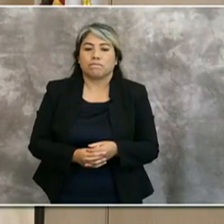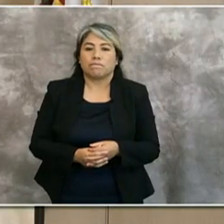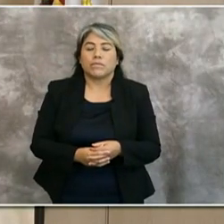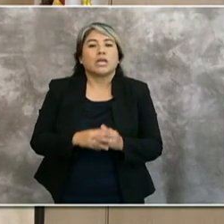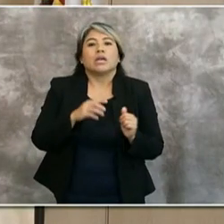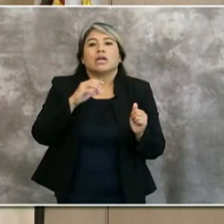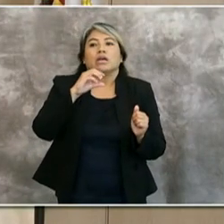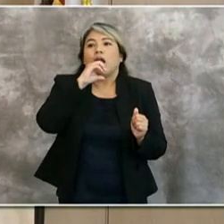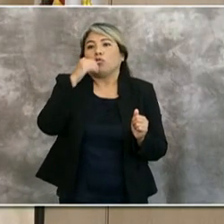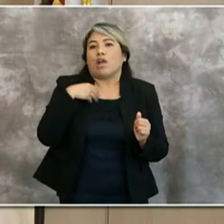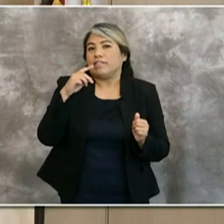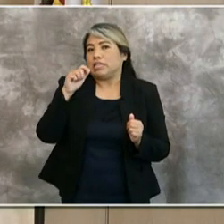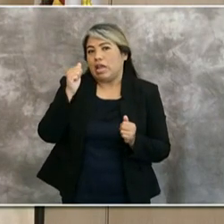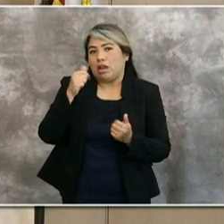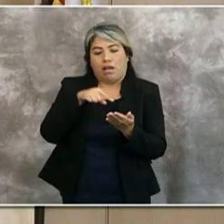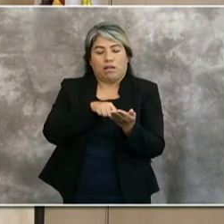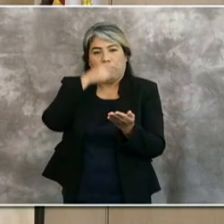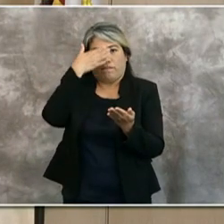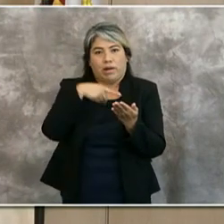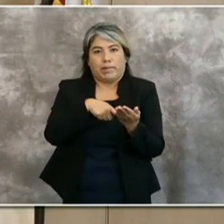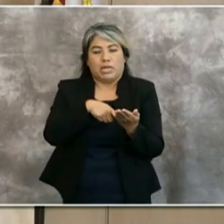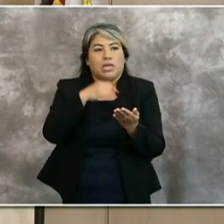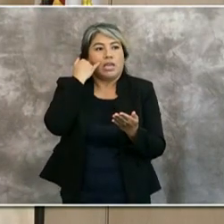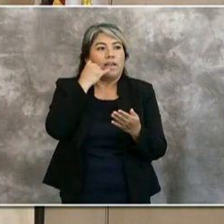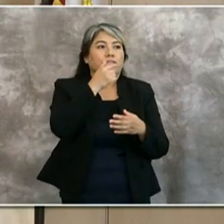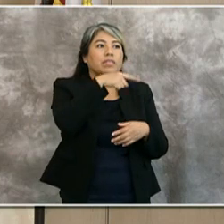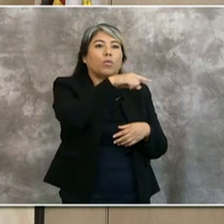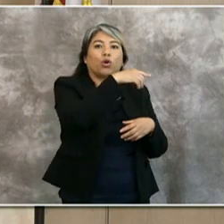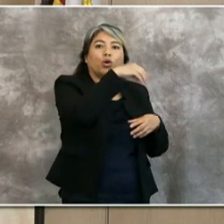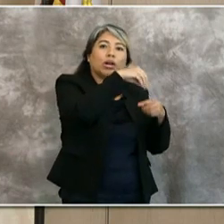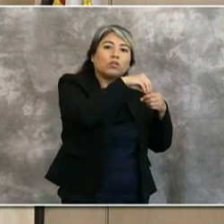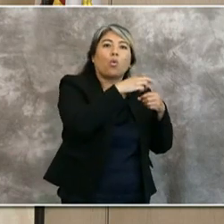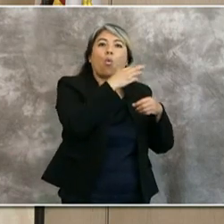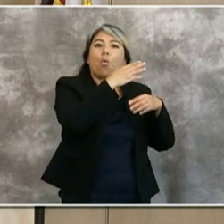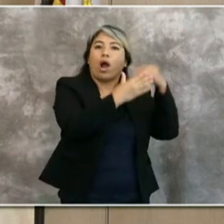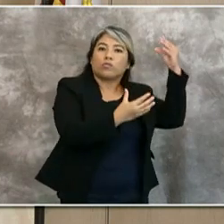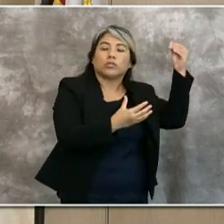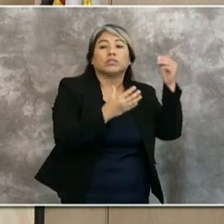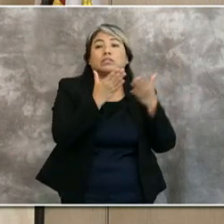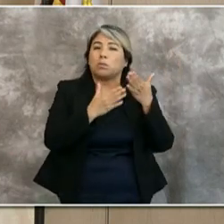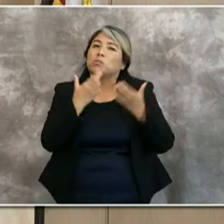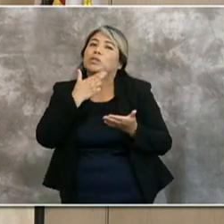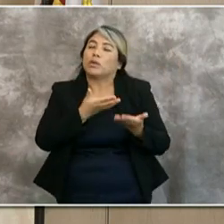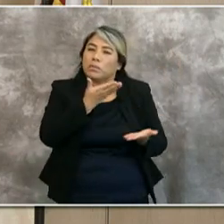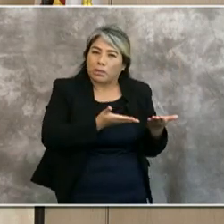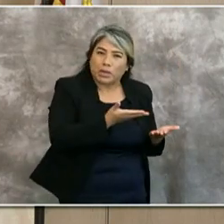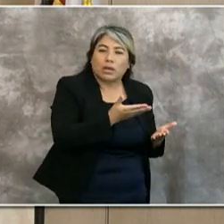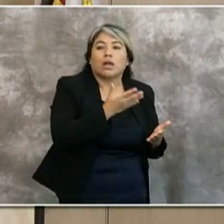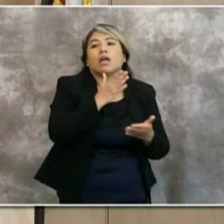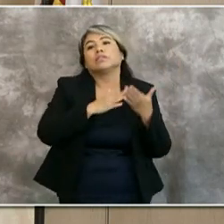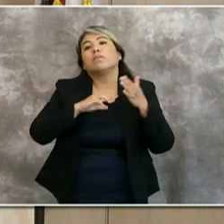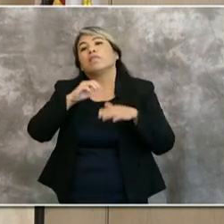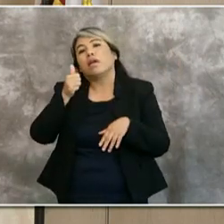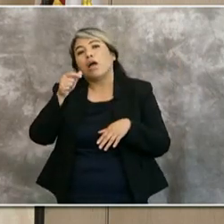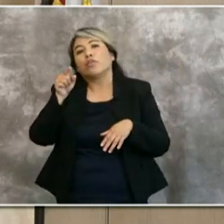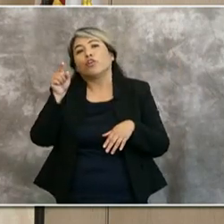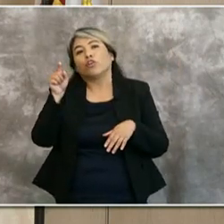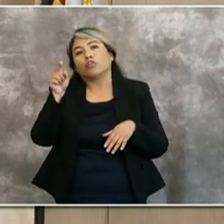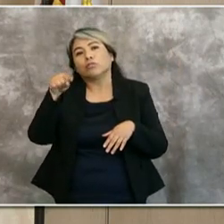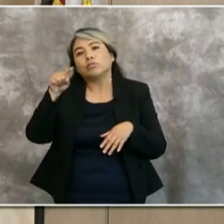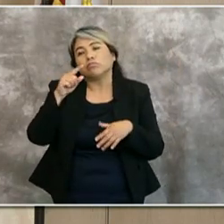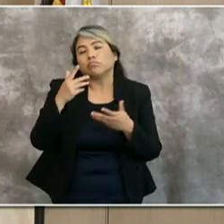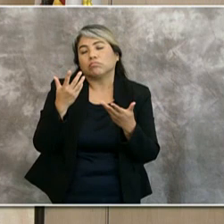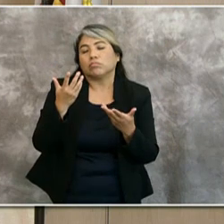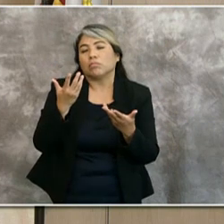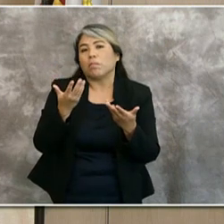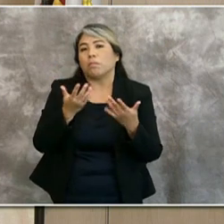I don't have the data in front of me as to whether they were indoors or outdoors. Some of the restaurants may have, and some of the others